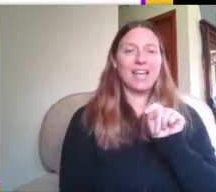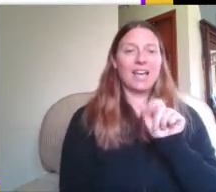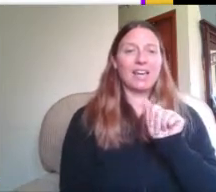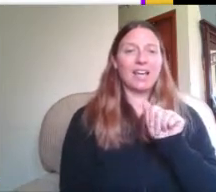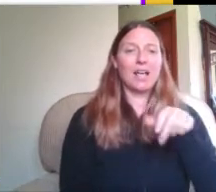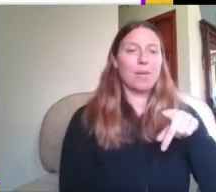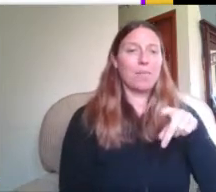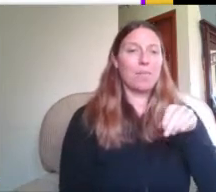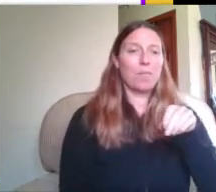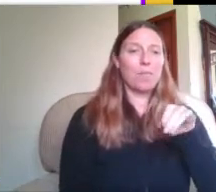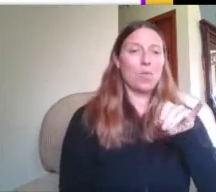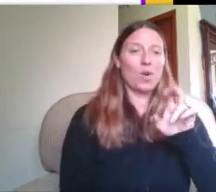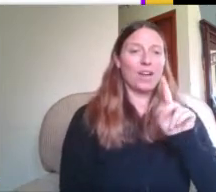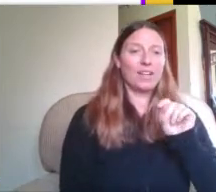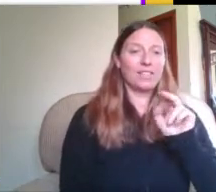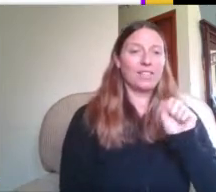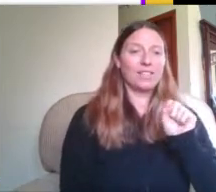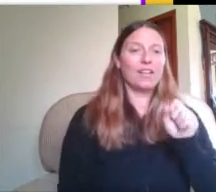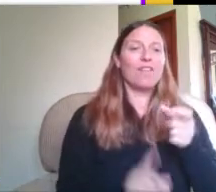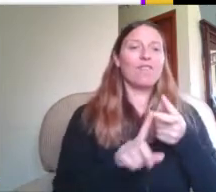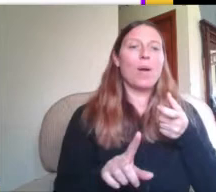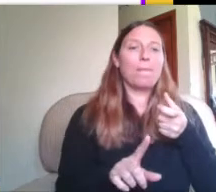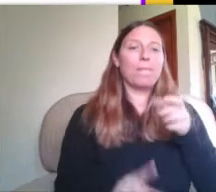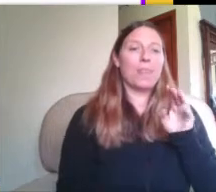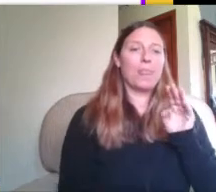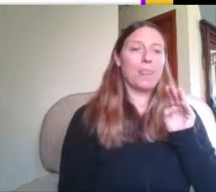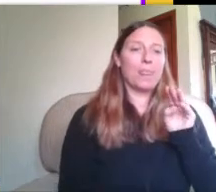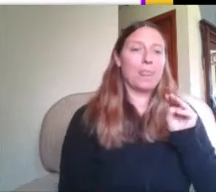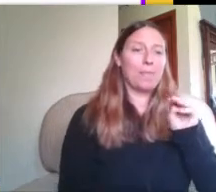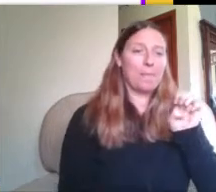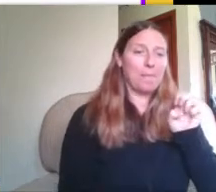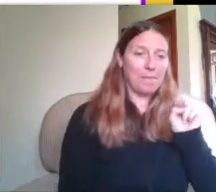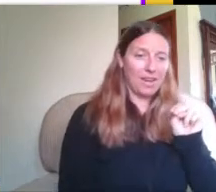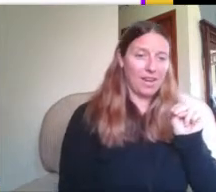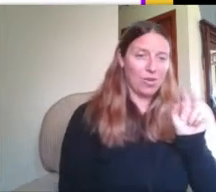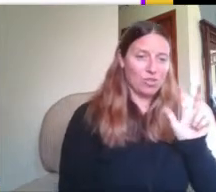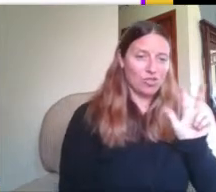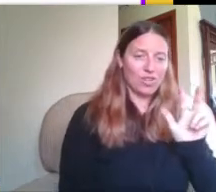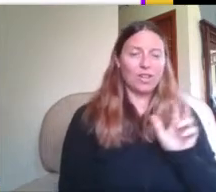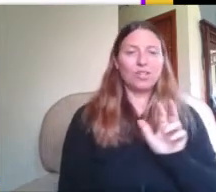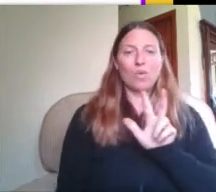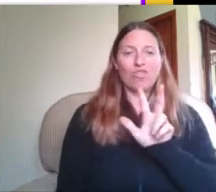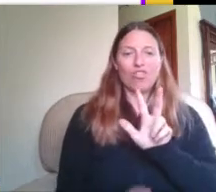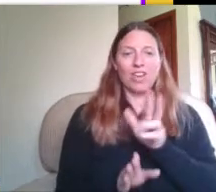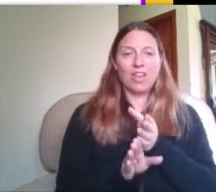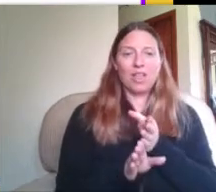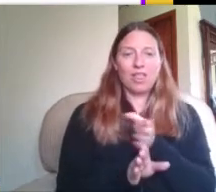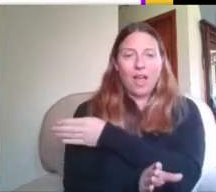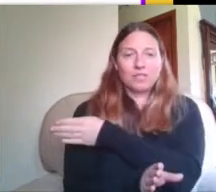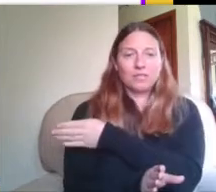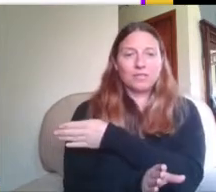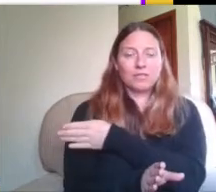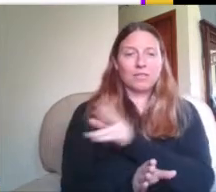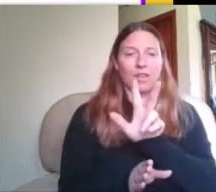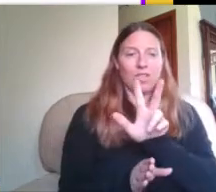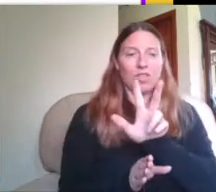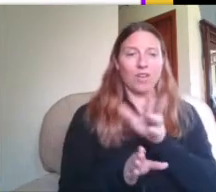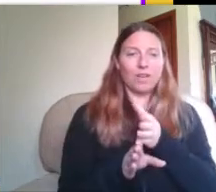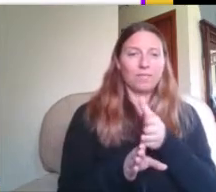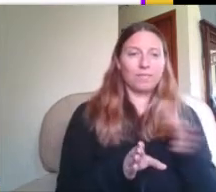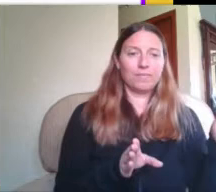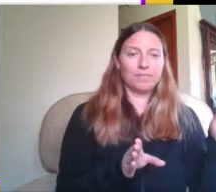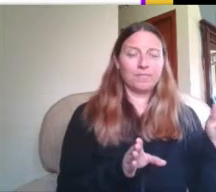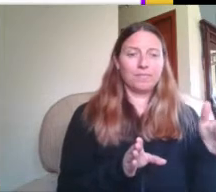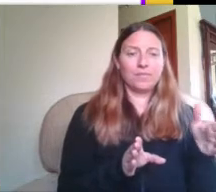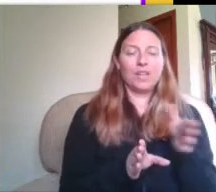So we know the mean is 3, and all the values less than 3 are the 1 mile, 1